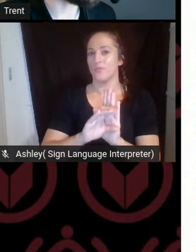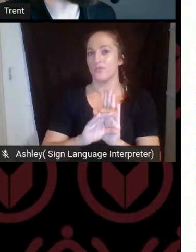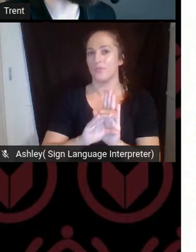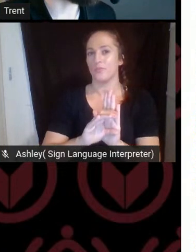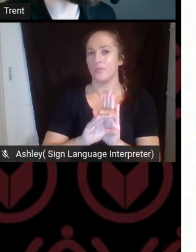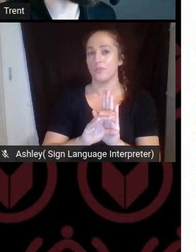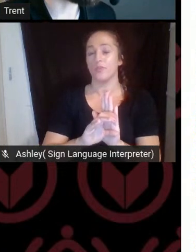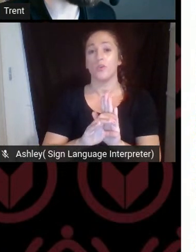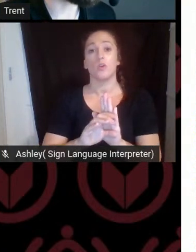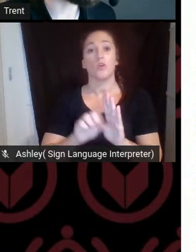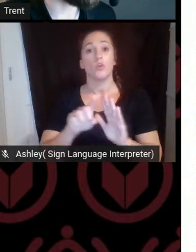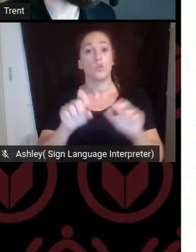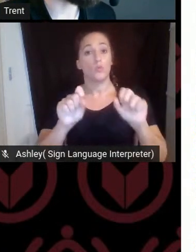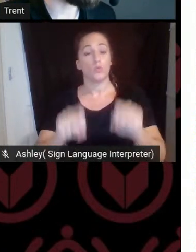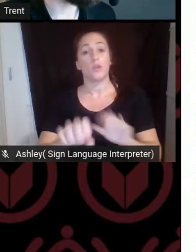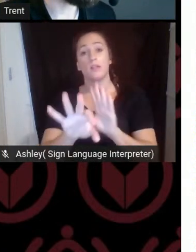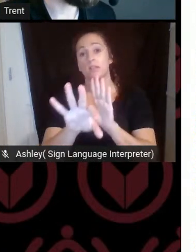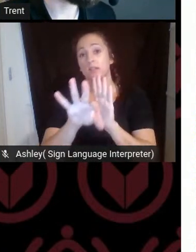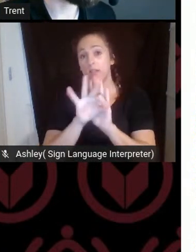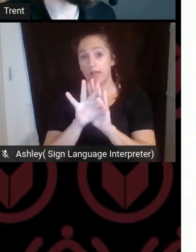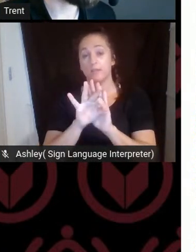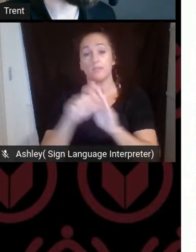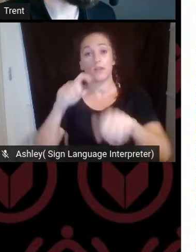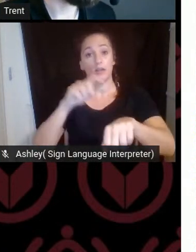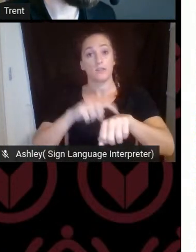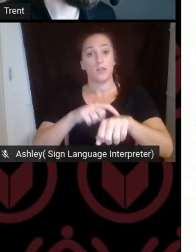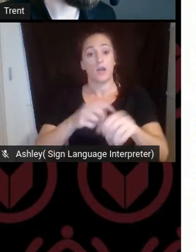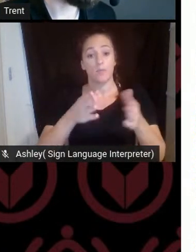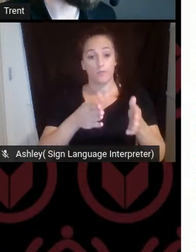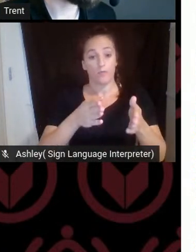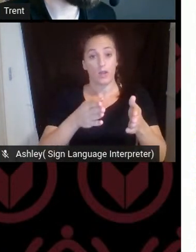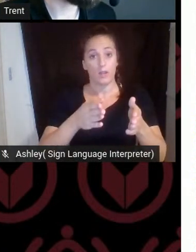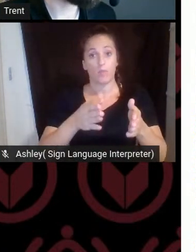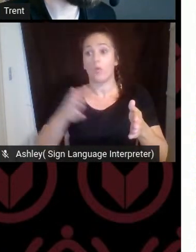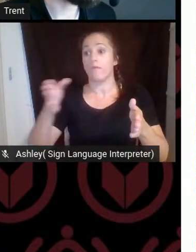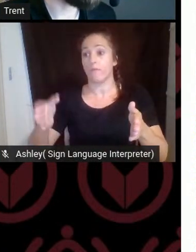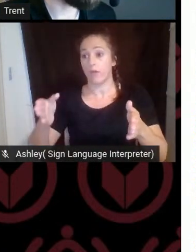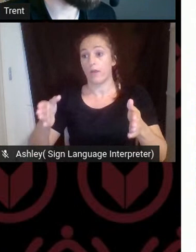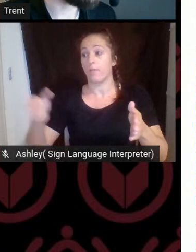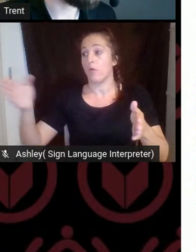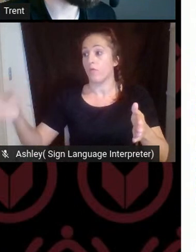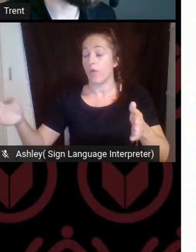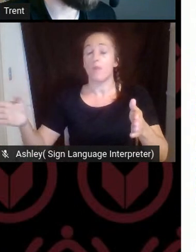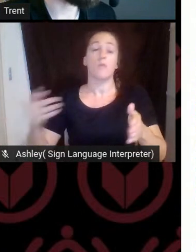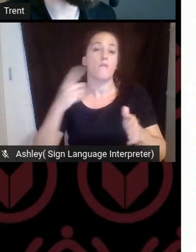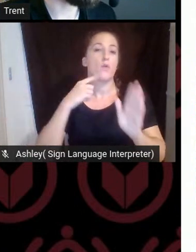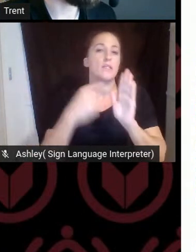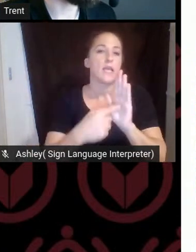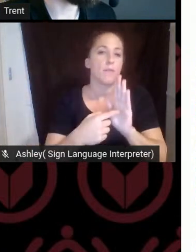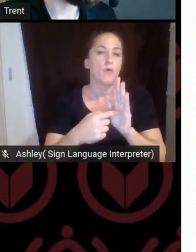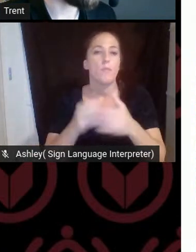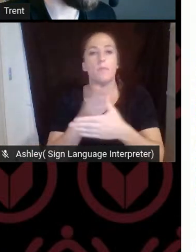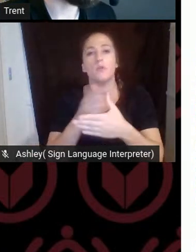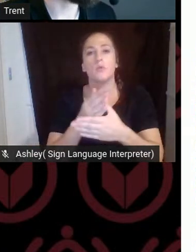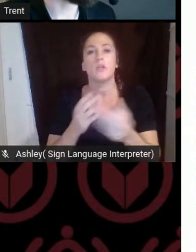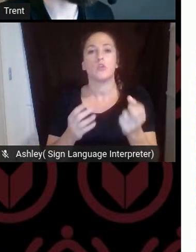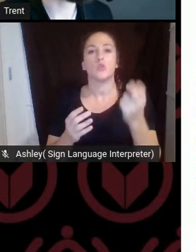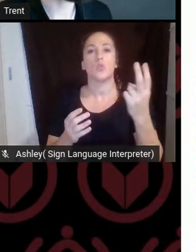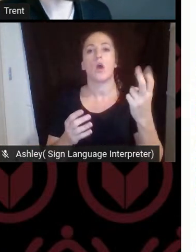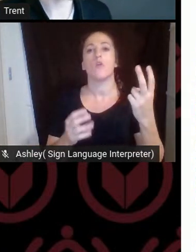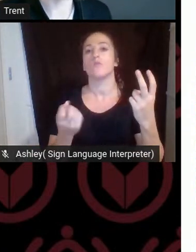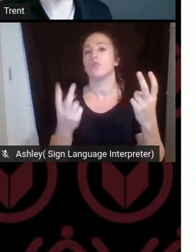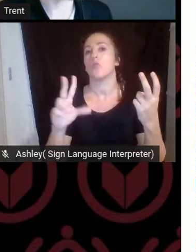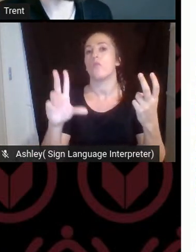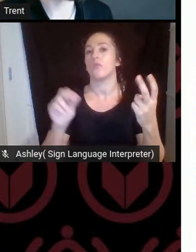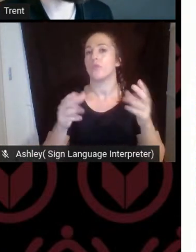what you can do is you can kind of select a time frame and say, okay, I'm going to say between 12 and 12:30. I'm going to add this on